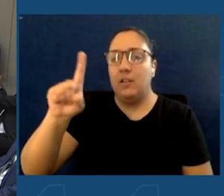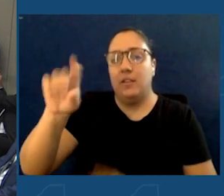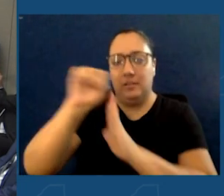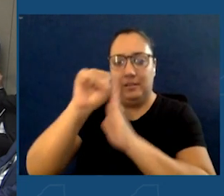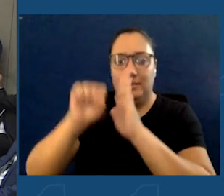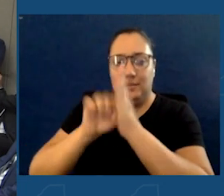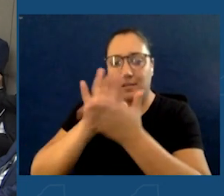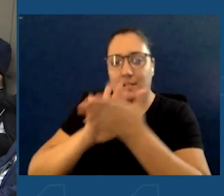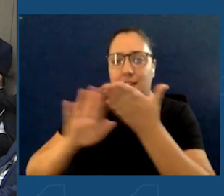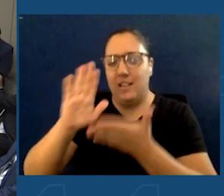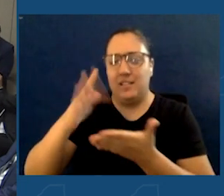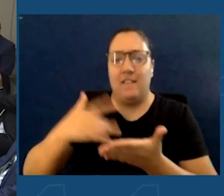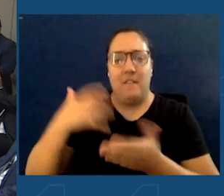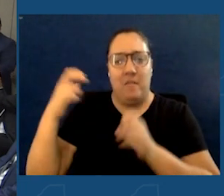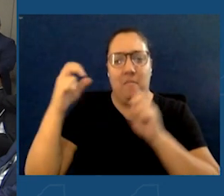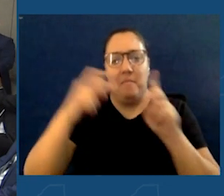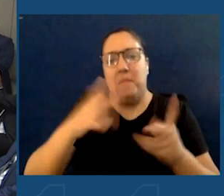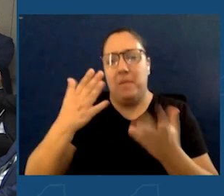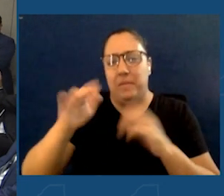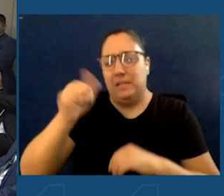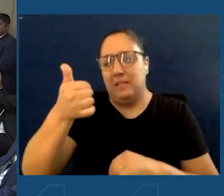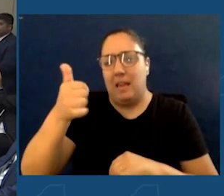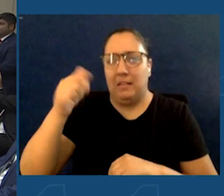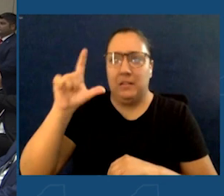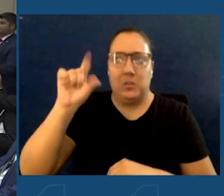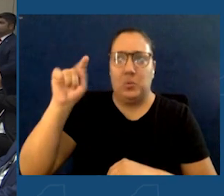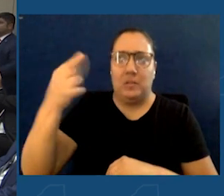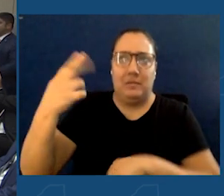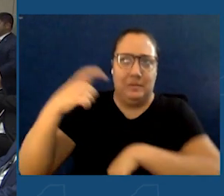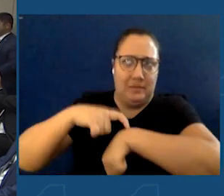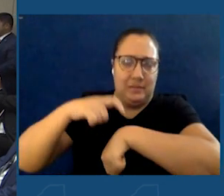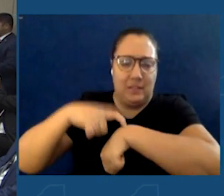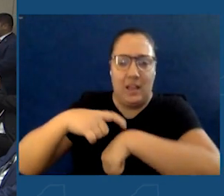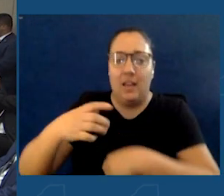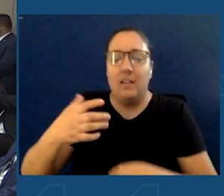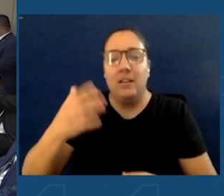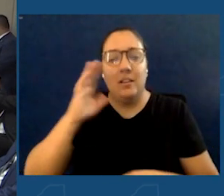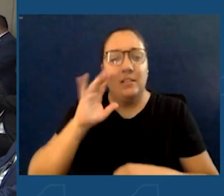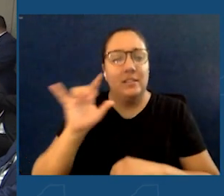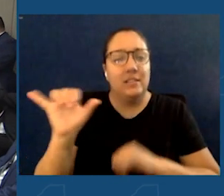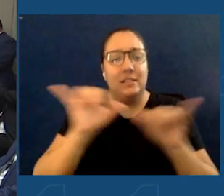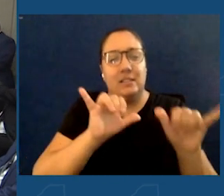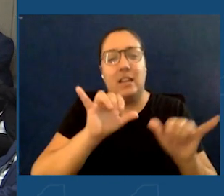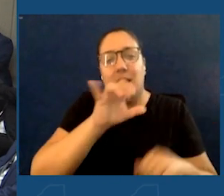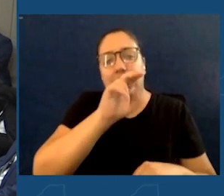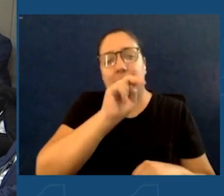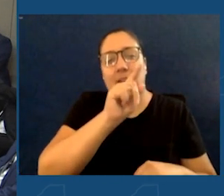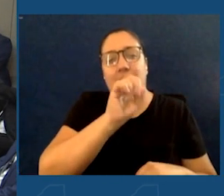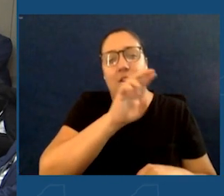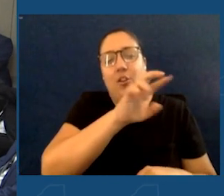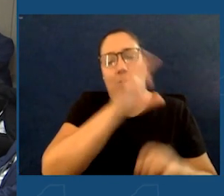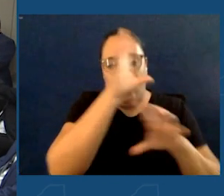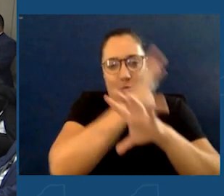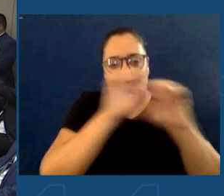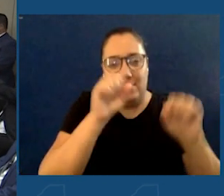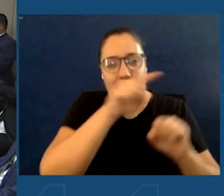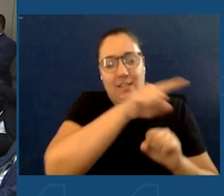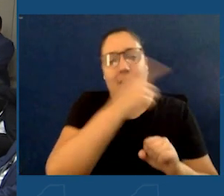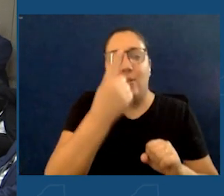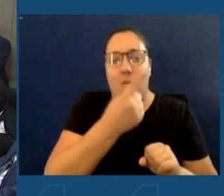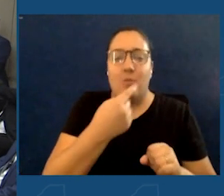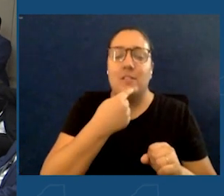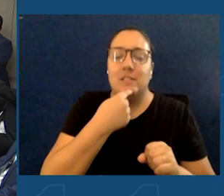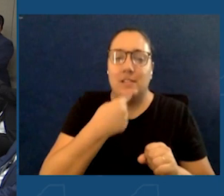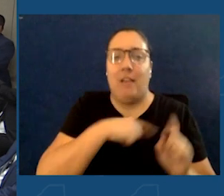but President John Nader said I've been here many times, and he seems always happy when I show up. There's usually some good news, right? Thank you for accommodating us